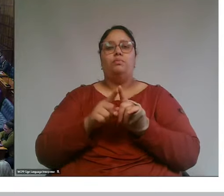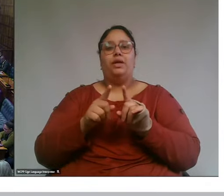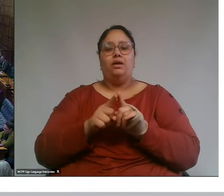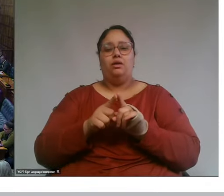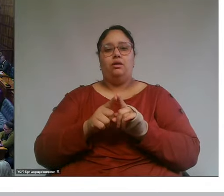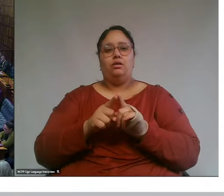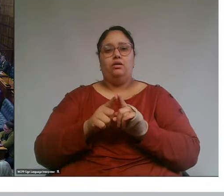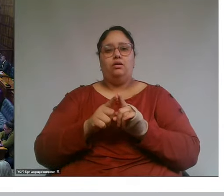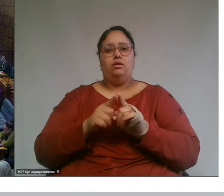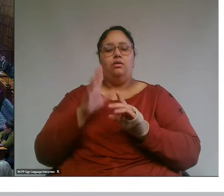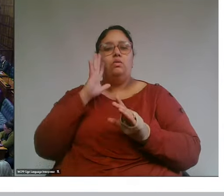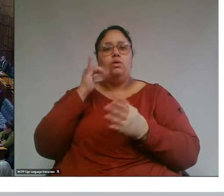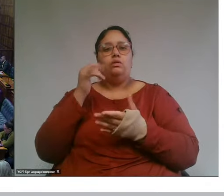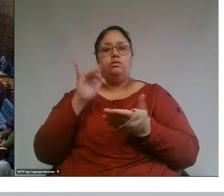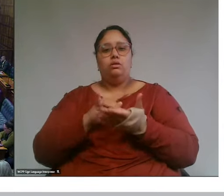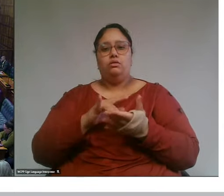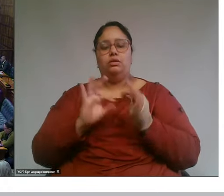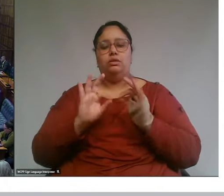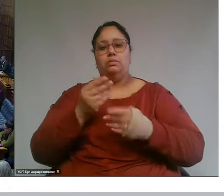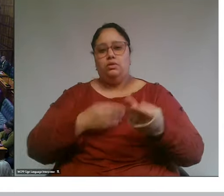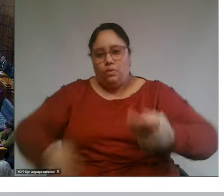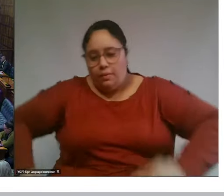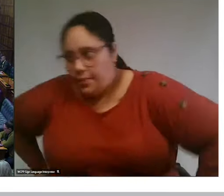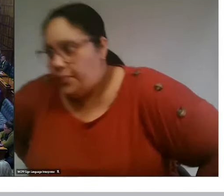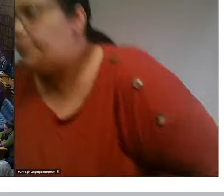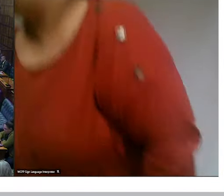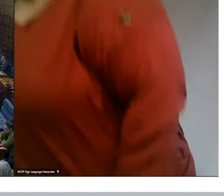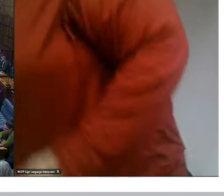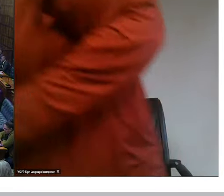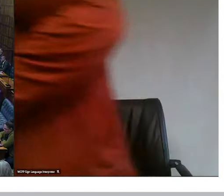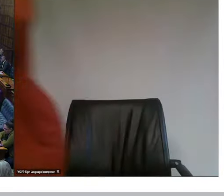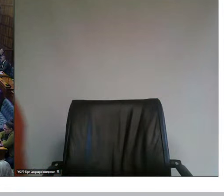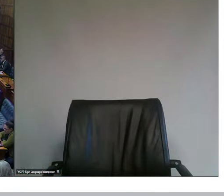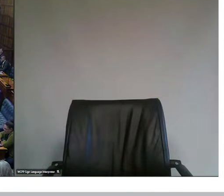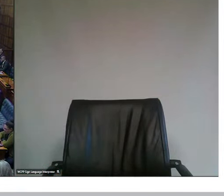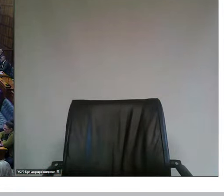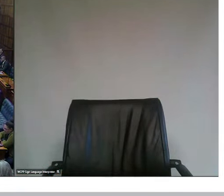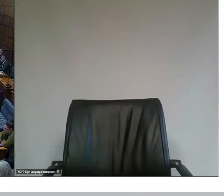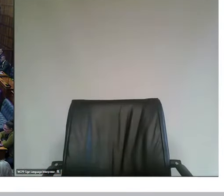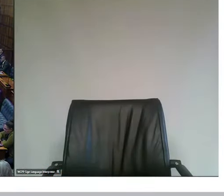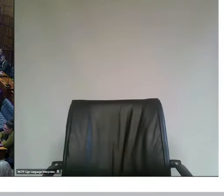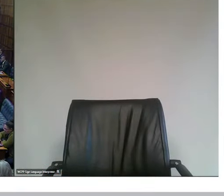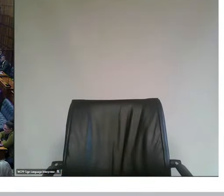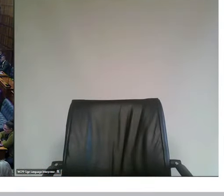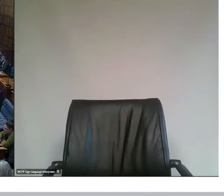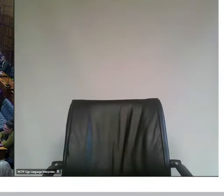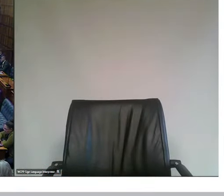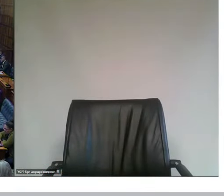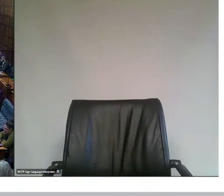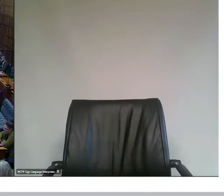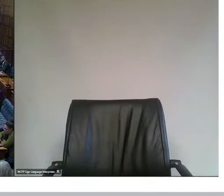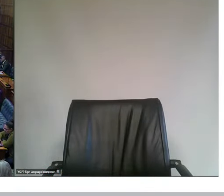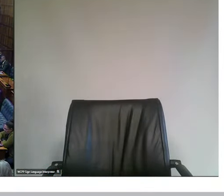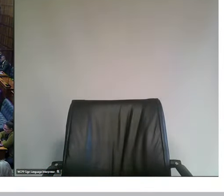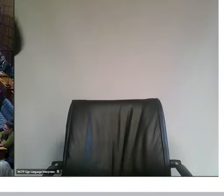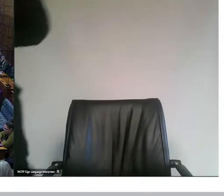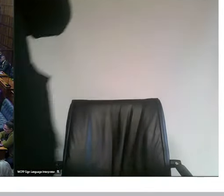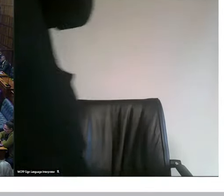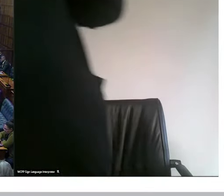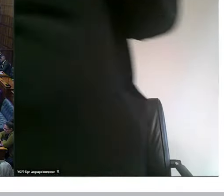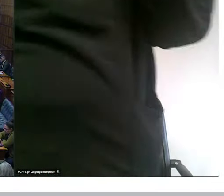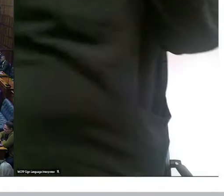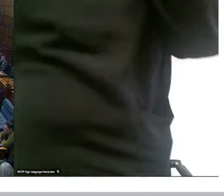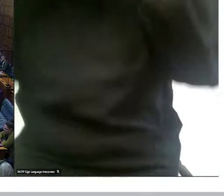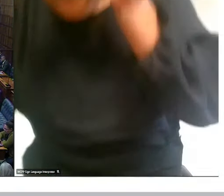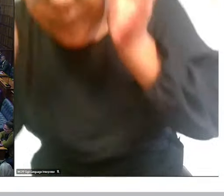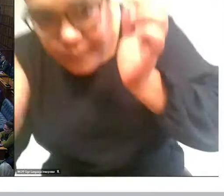about call centers we think someone is calling and annoying the crap out of you when you are trying to have dinner at 6:00 with your family but the